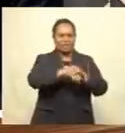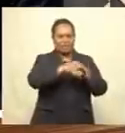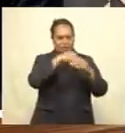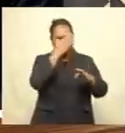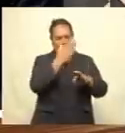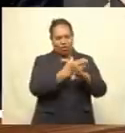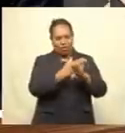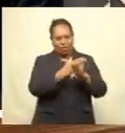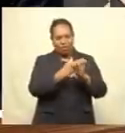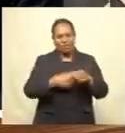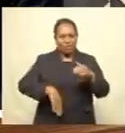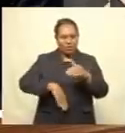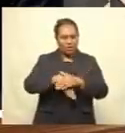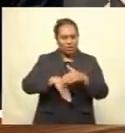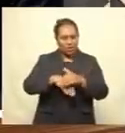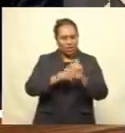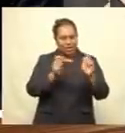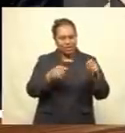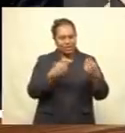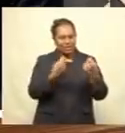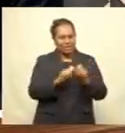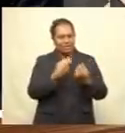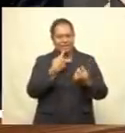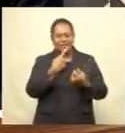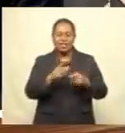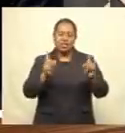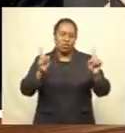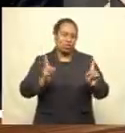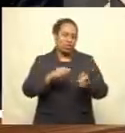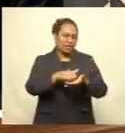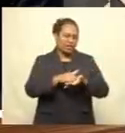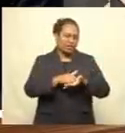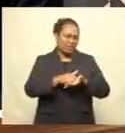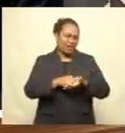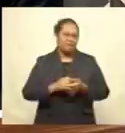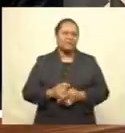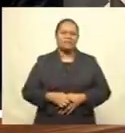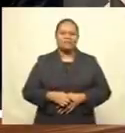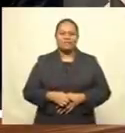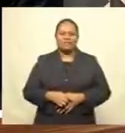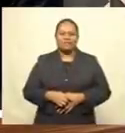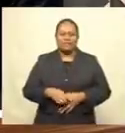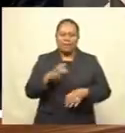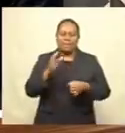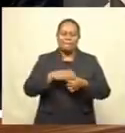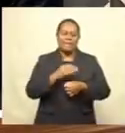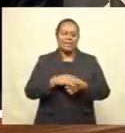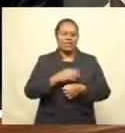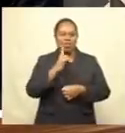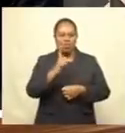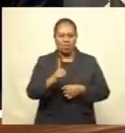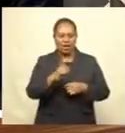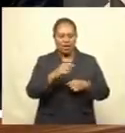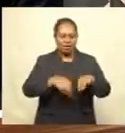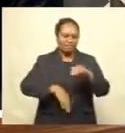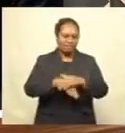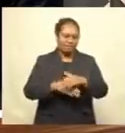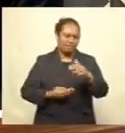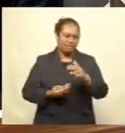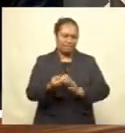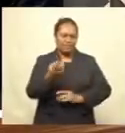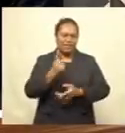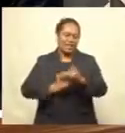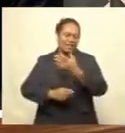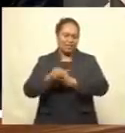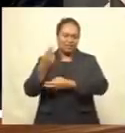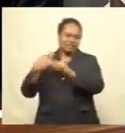alive. It is the first occasion in which a goalkeeper has scored a competitive goal for Liverpool in their entire history,